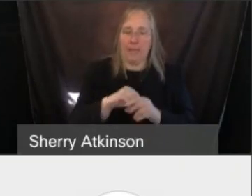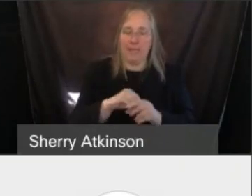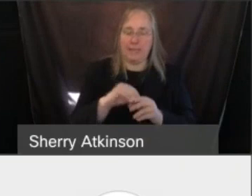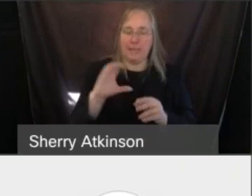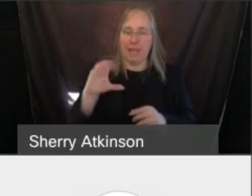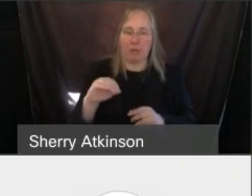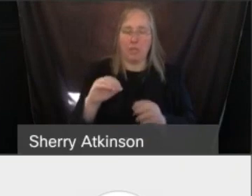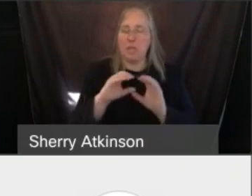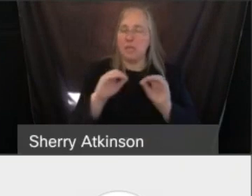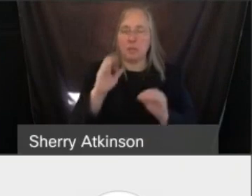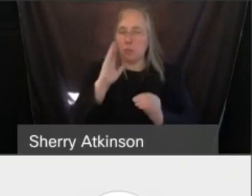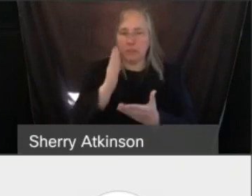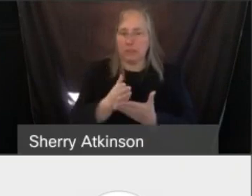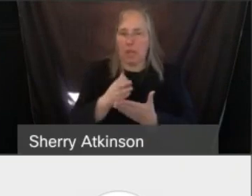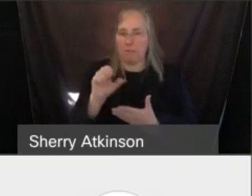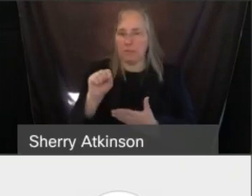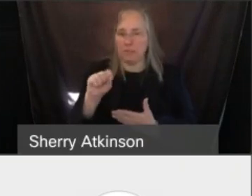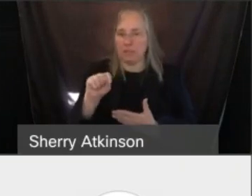would stop St. John's from